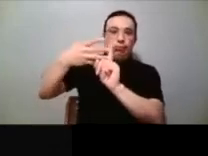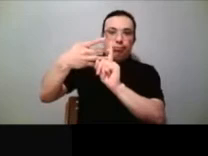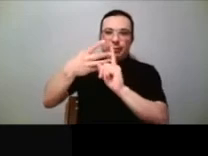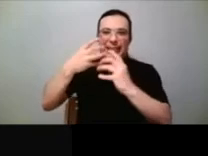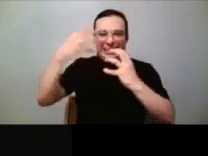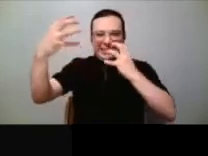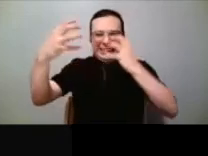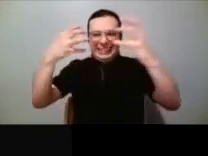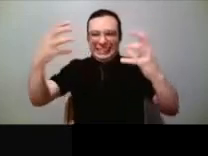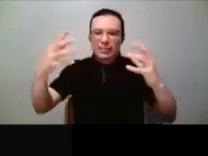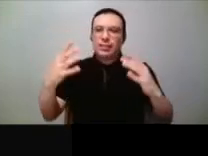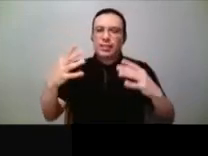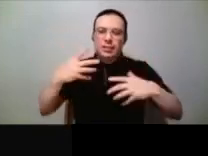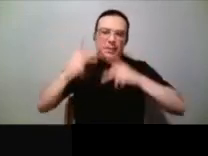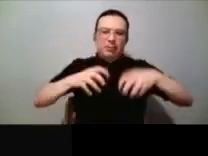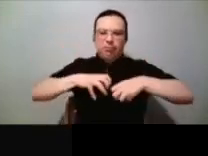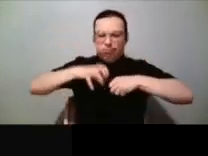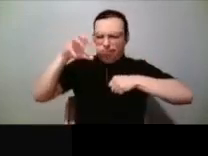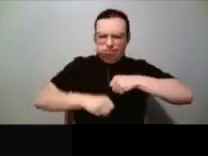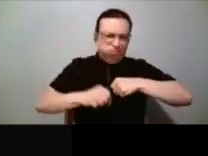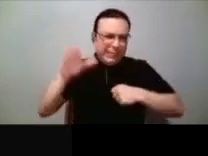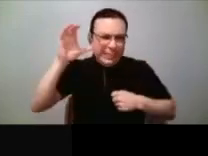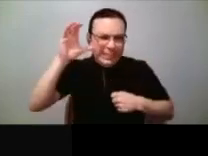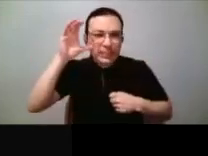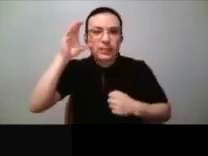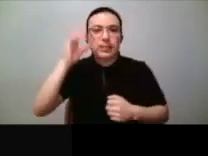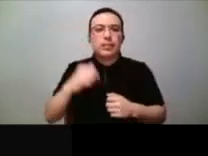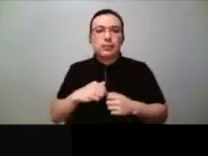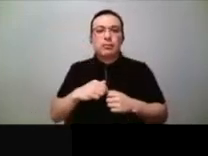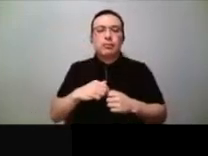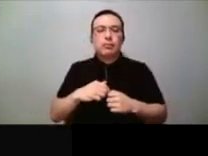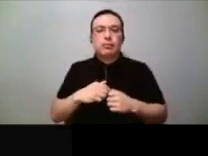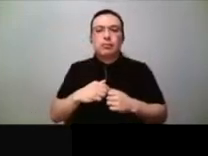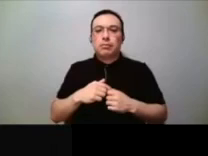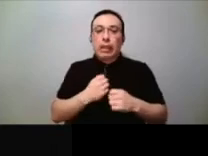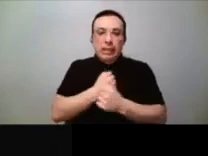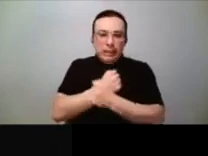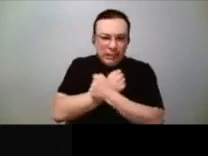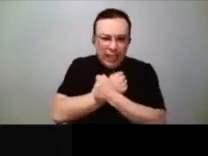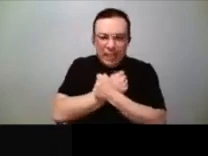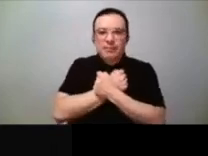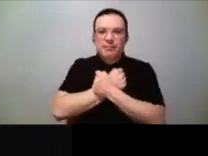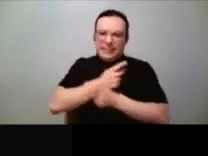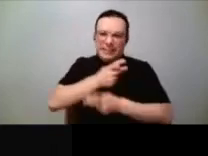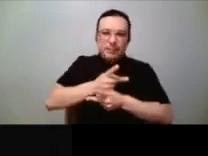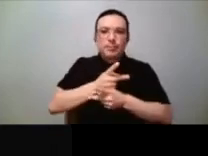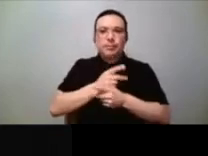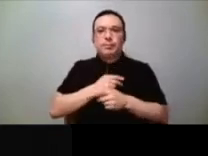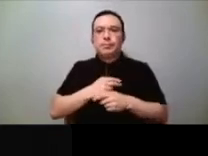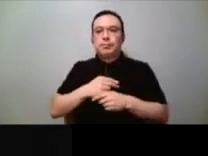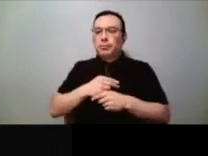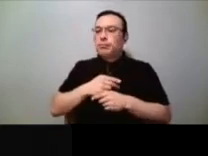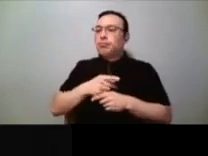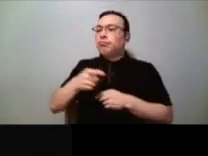outraged grief. For the not letting go of the mad love. The radical care for the should have been,